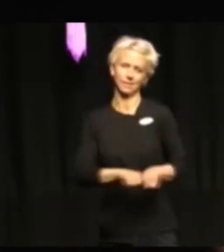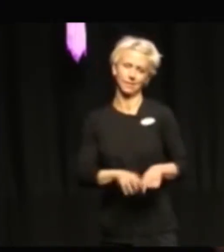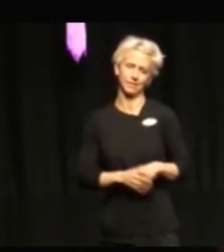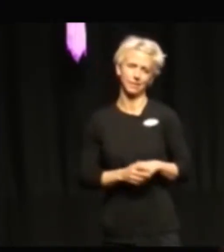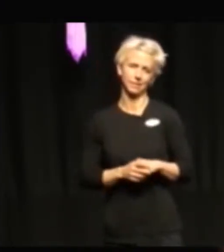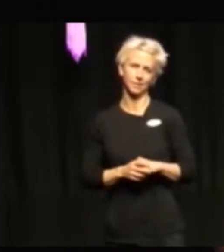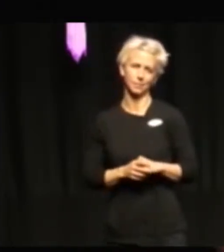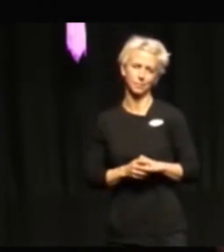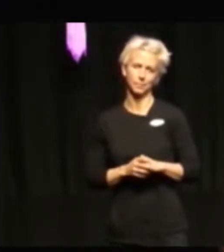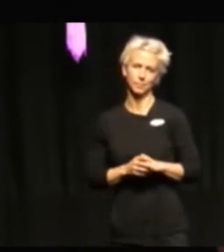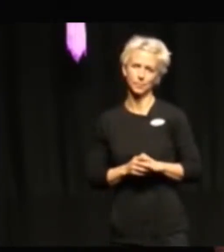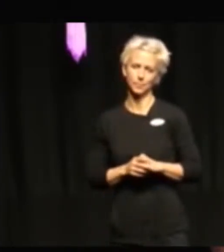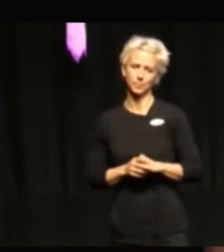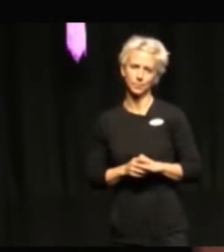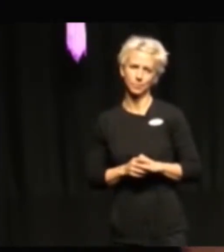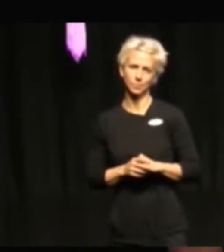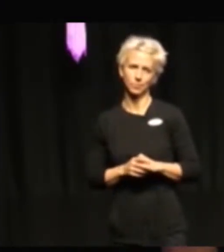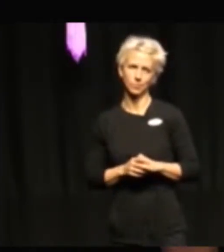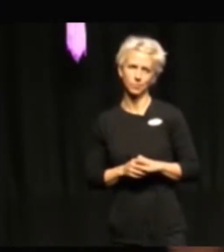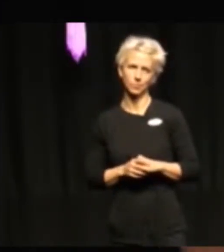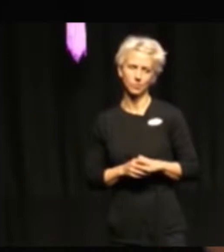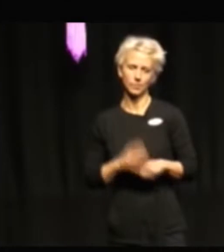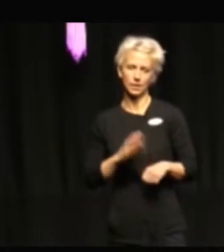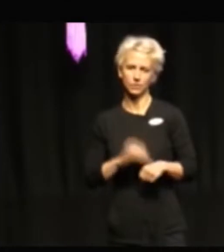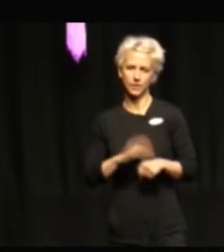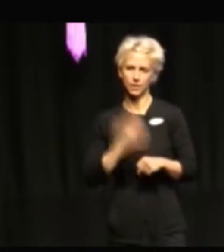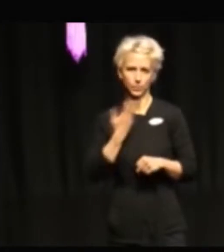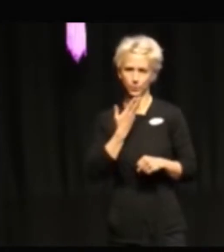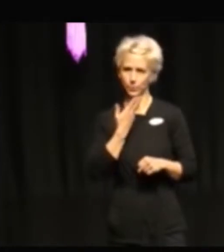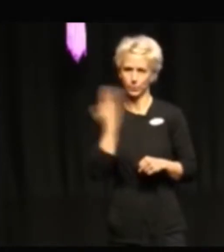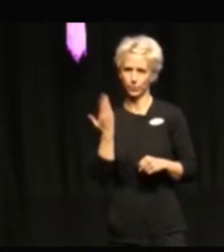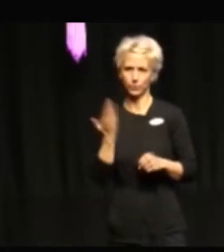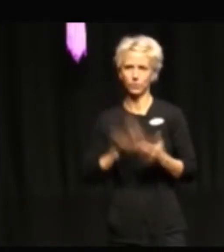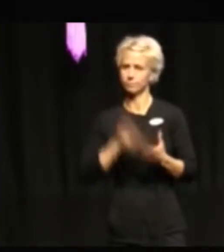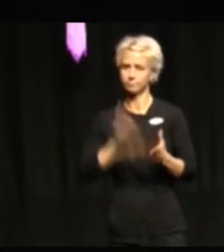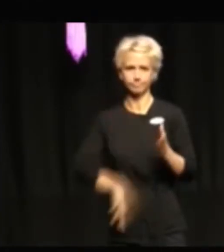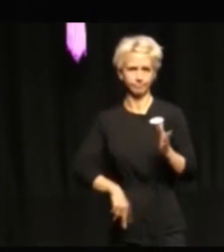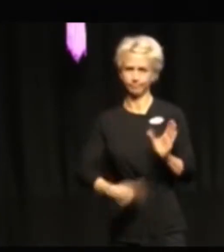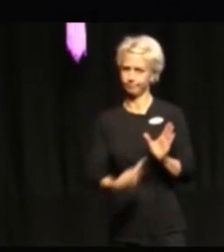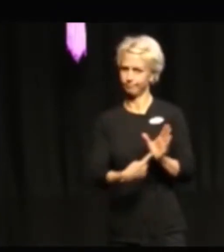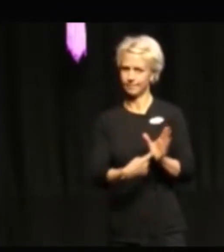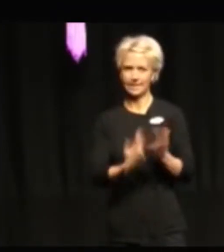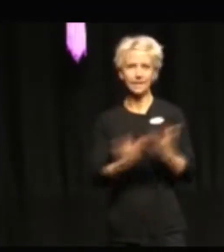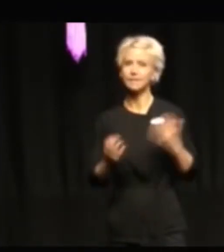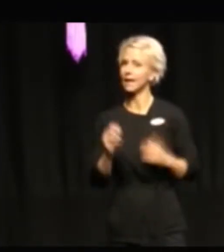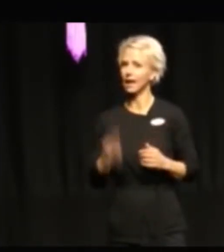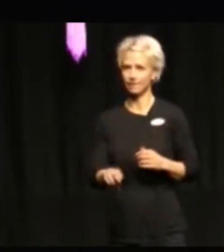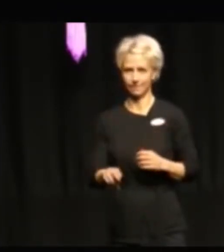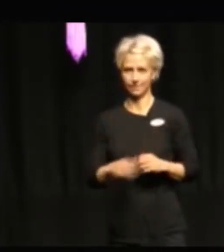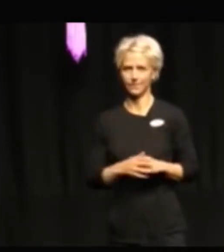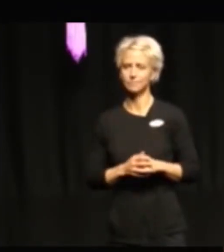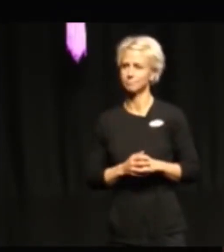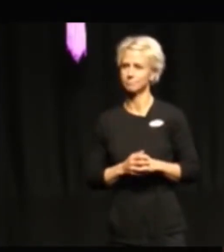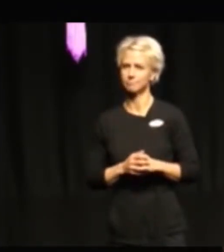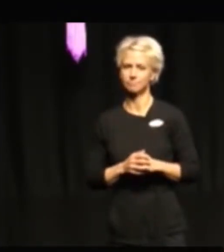Sweden has not signed this protocol yet. So we're